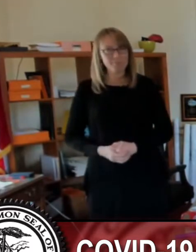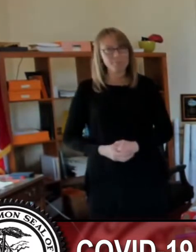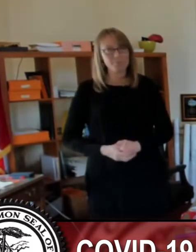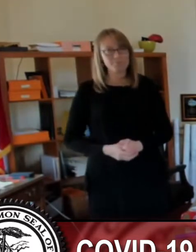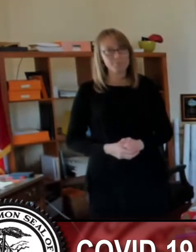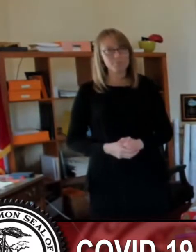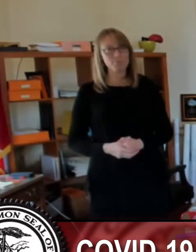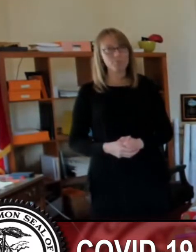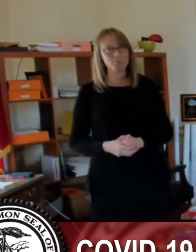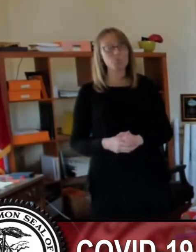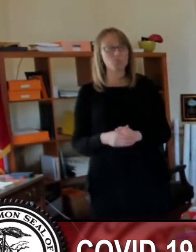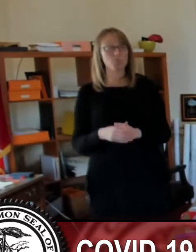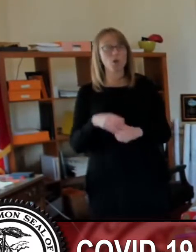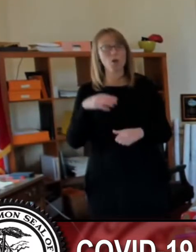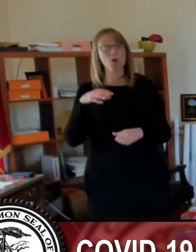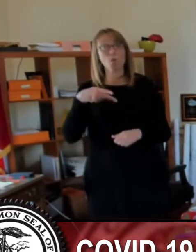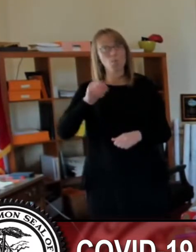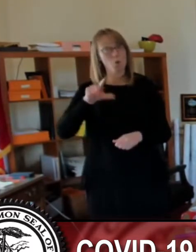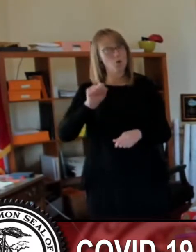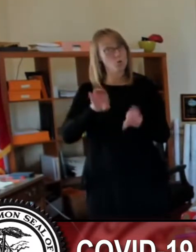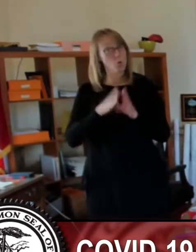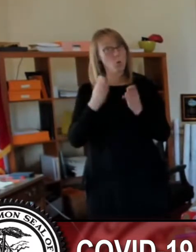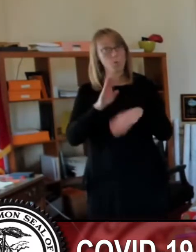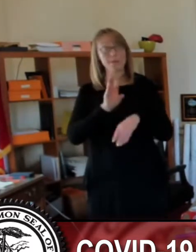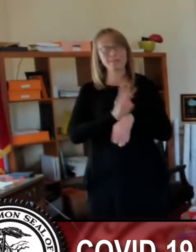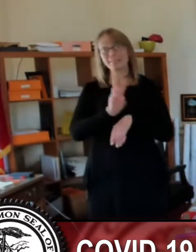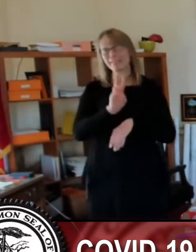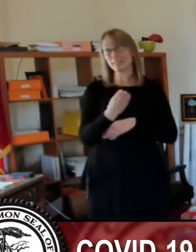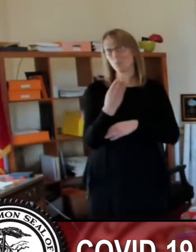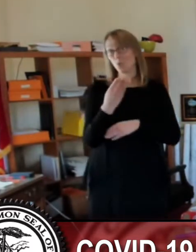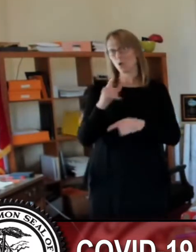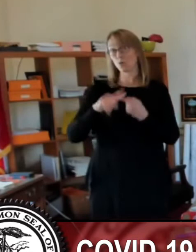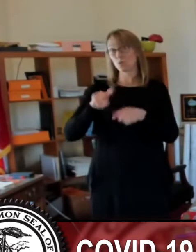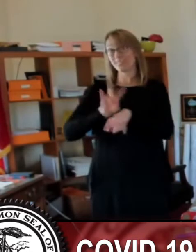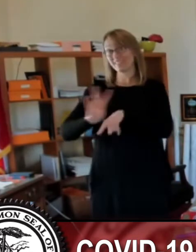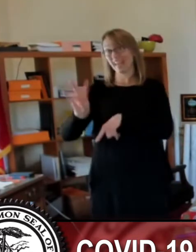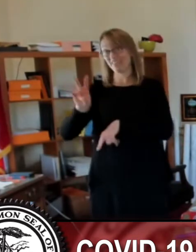polls are open. I think you know this, but 6 a.m. to 7 p.m. on Tuesday.